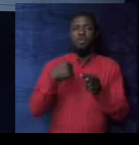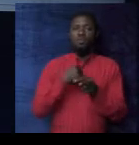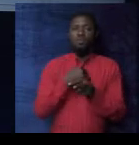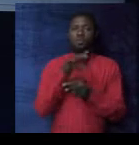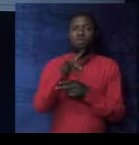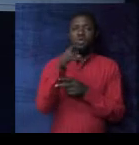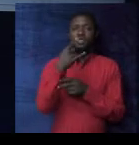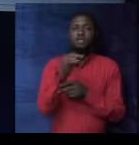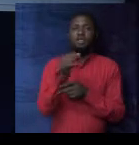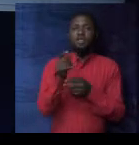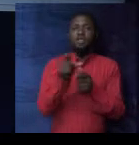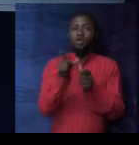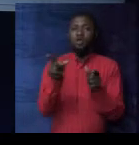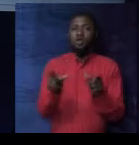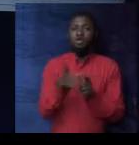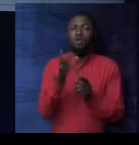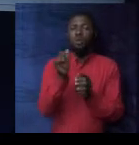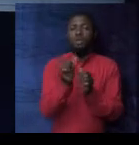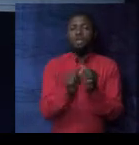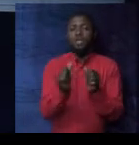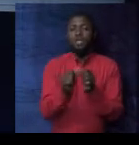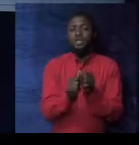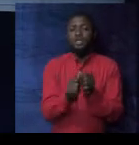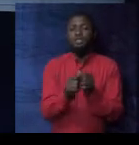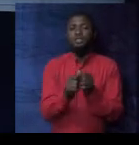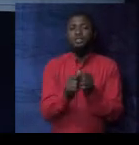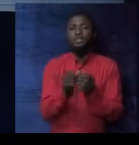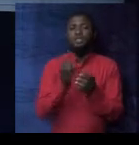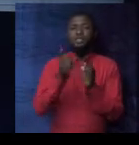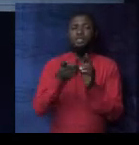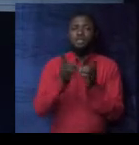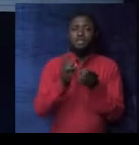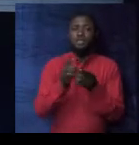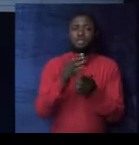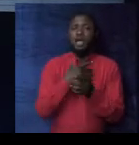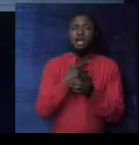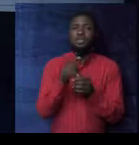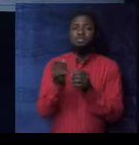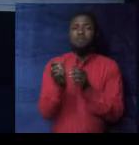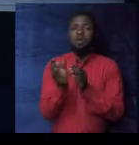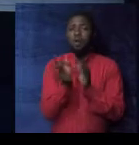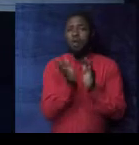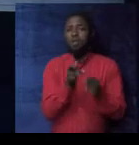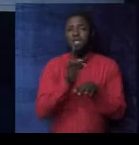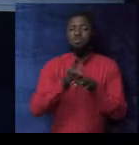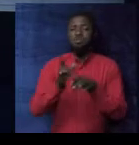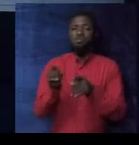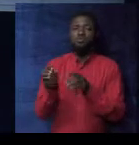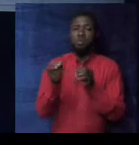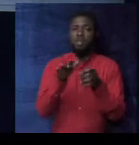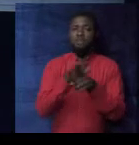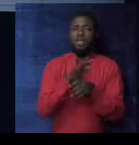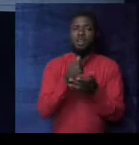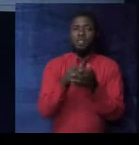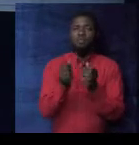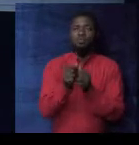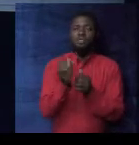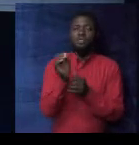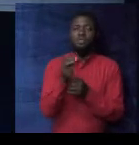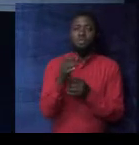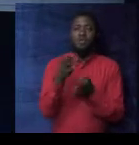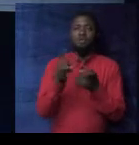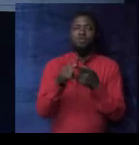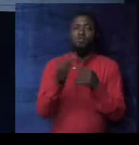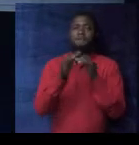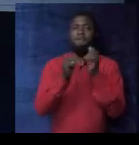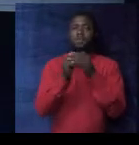to find the value. We'll find the location of each digit, and then the remaining spaces until you get to units, you fill it with zeros. Let's see